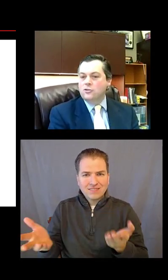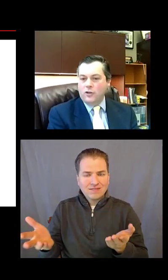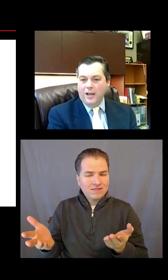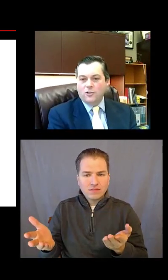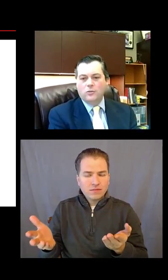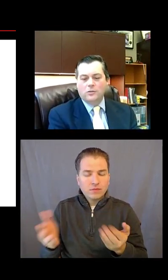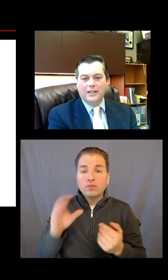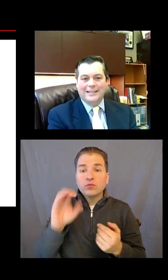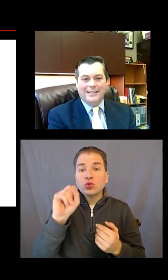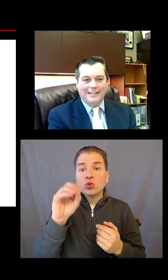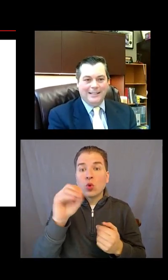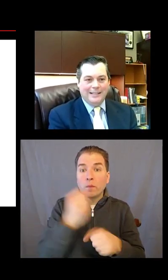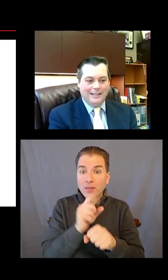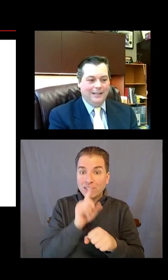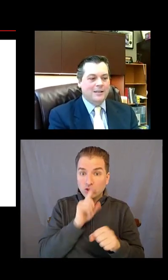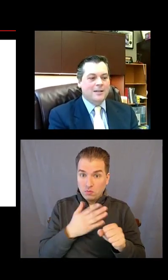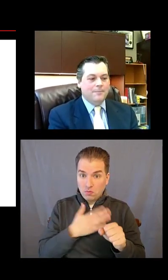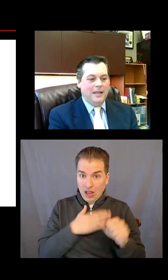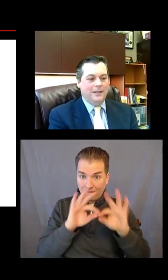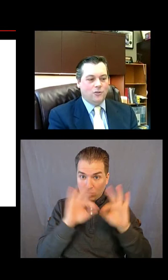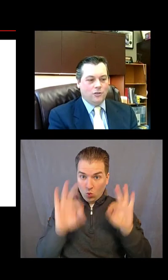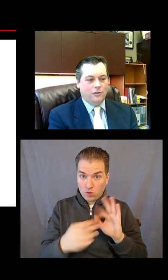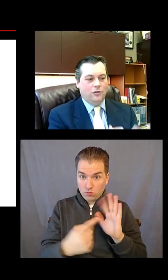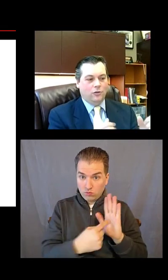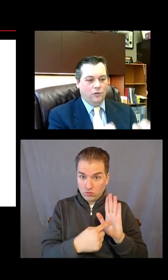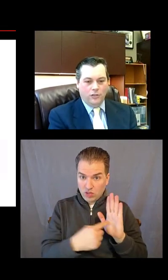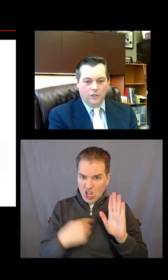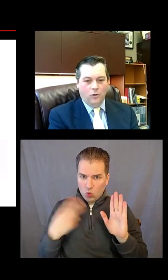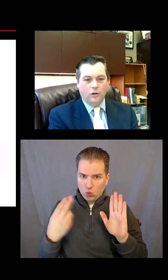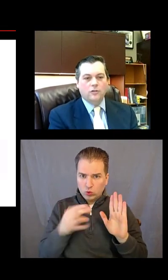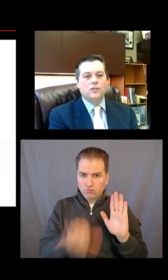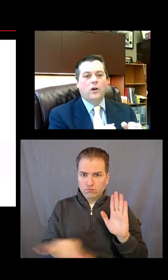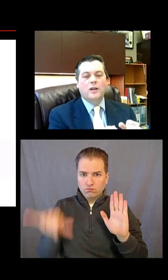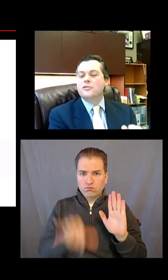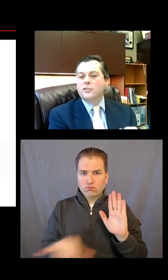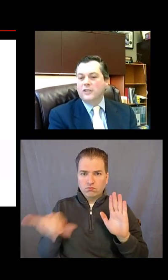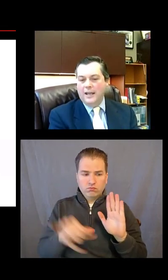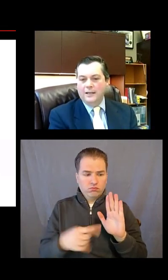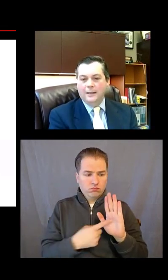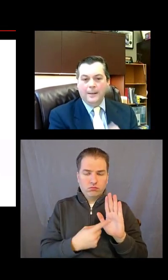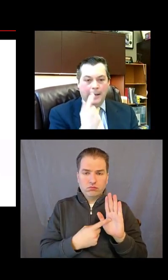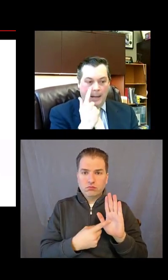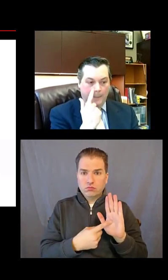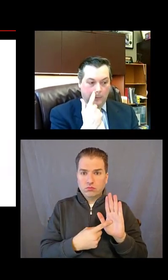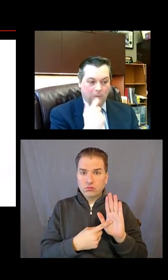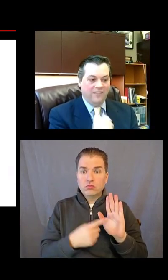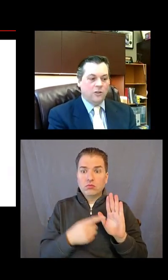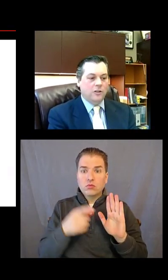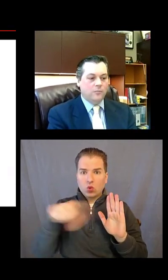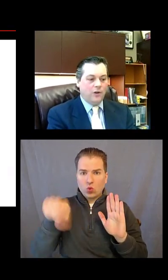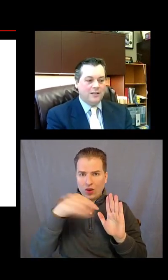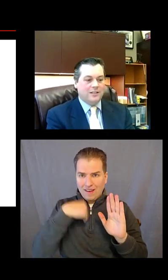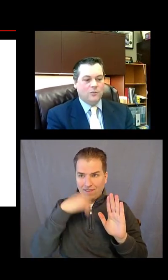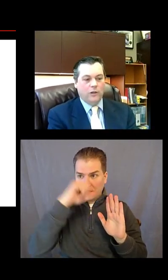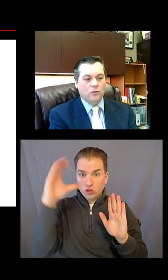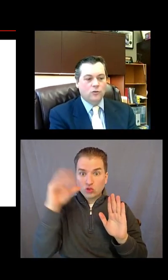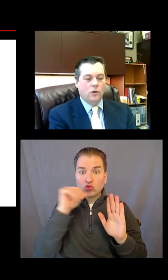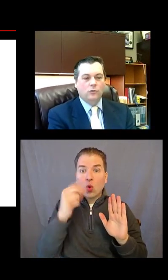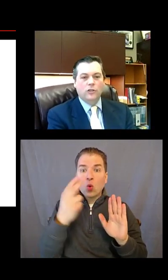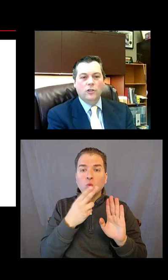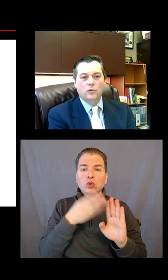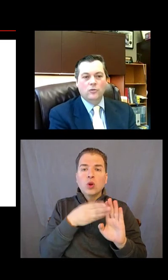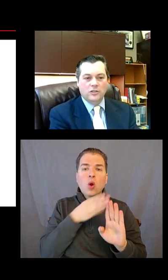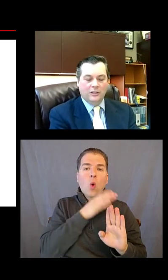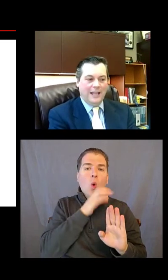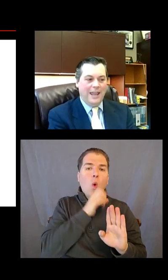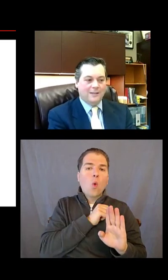that contractual consistency, making sure that you're using yours, you understand it, and that you have a good process where you